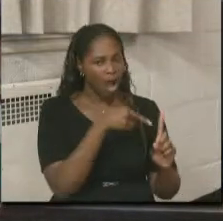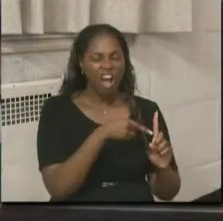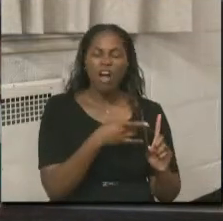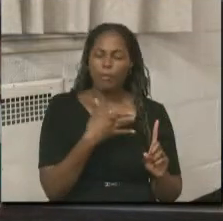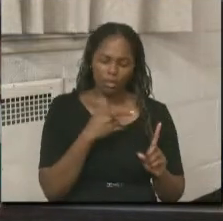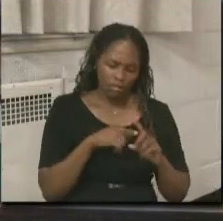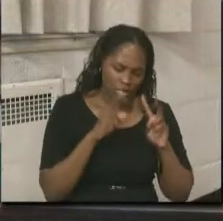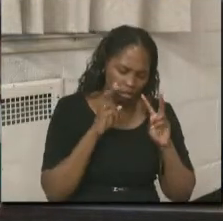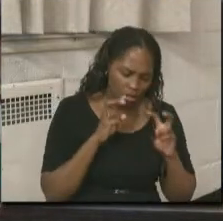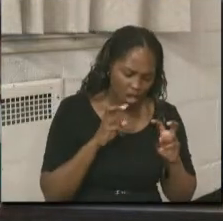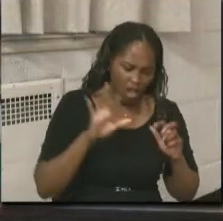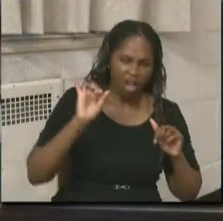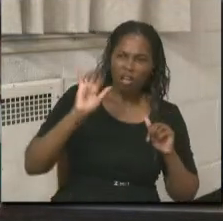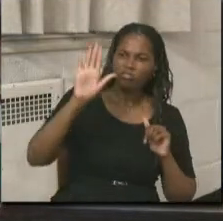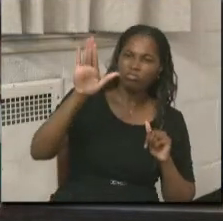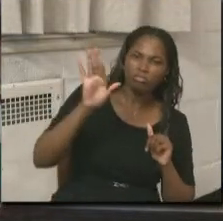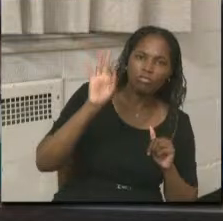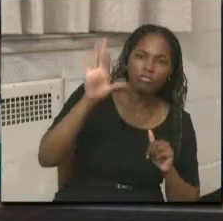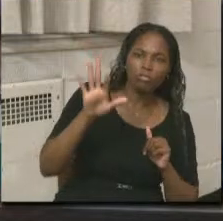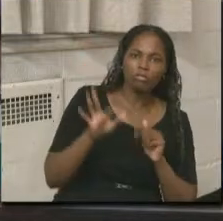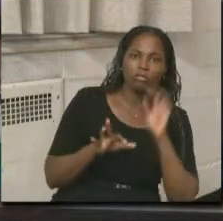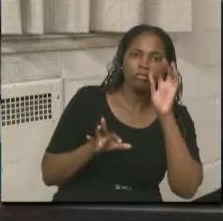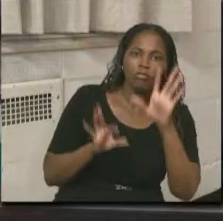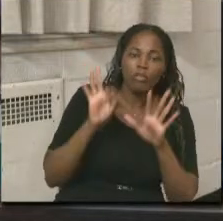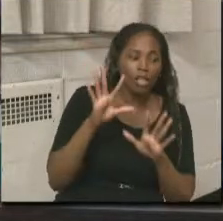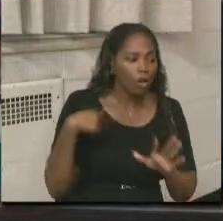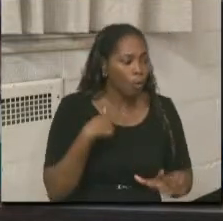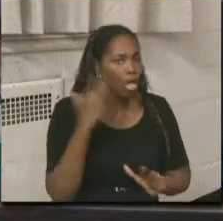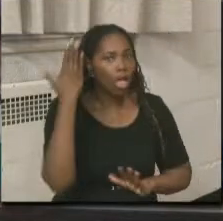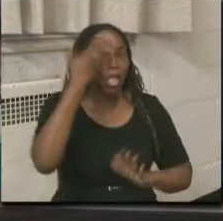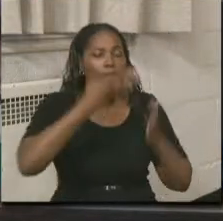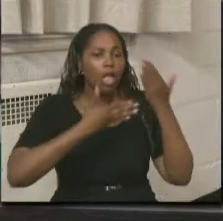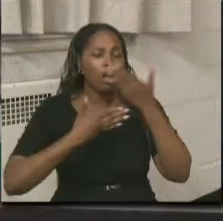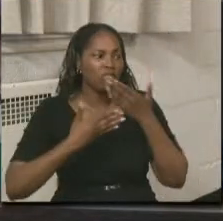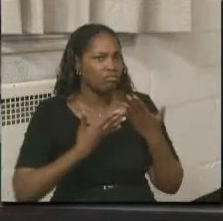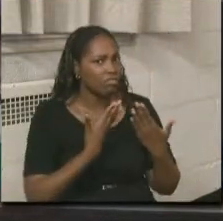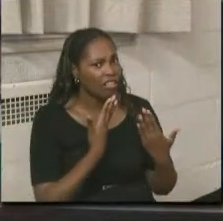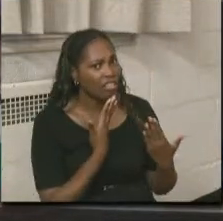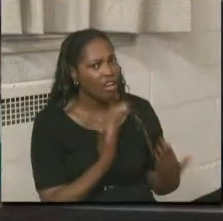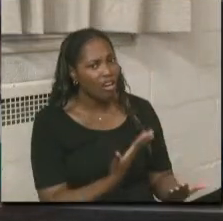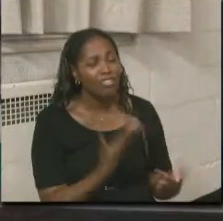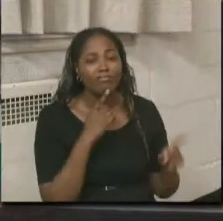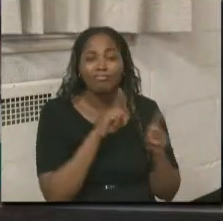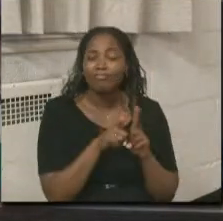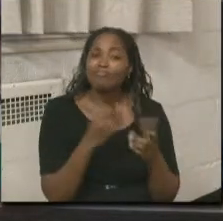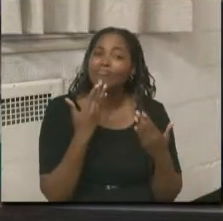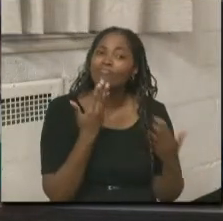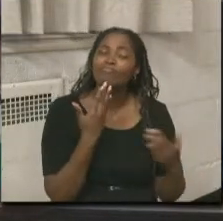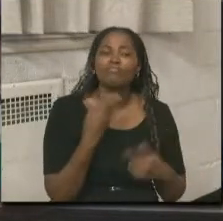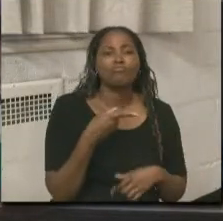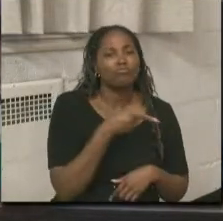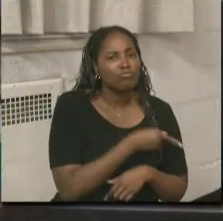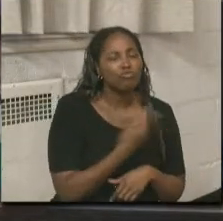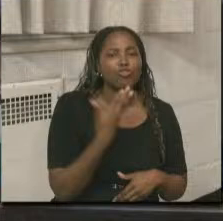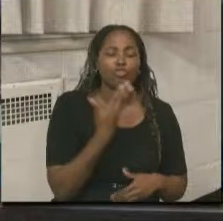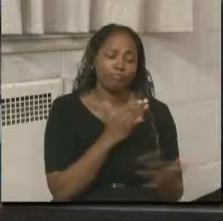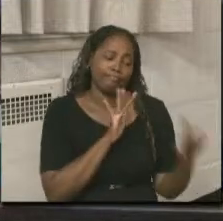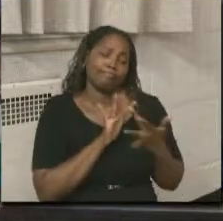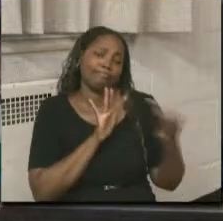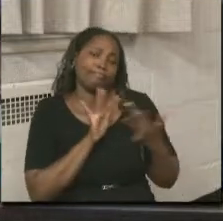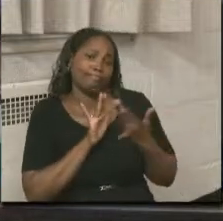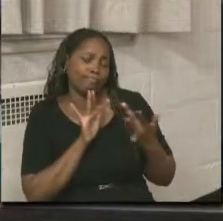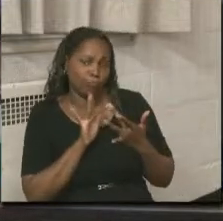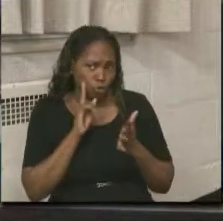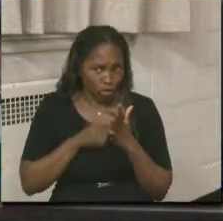deeper and saw things that others didn't. And because of that, I'm grateful. I'm also grateful for you just checking up, keeping in contact with me.